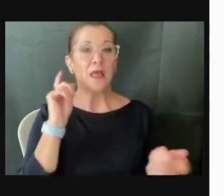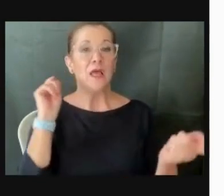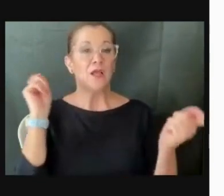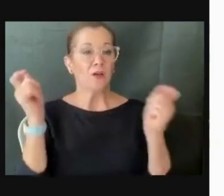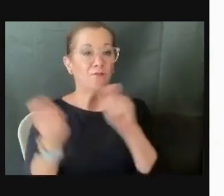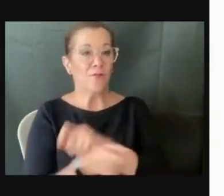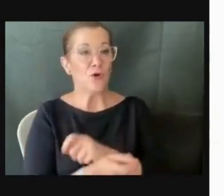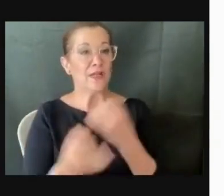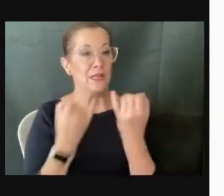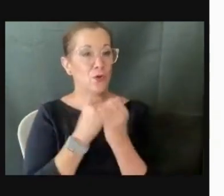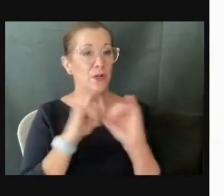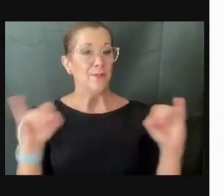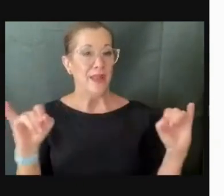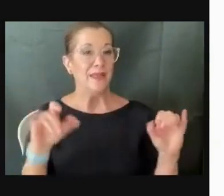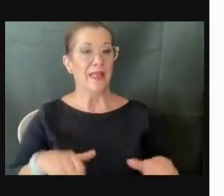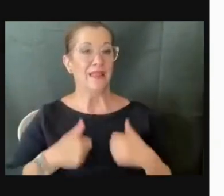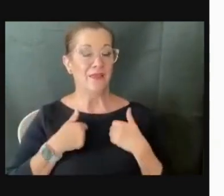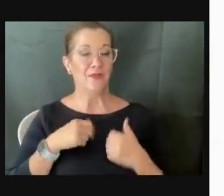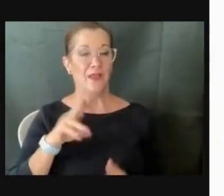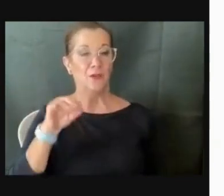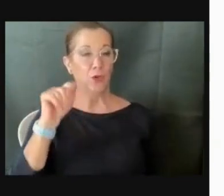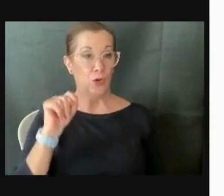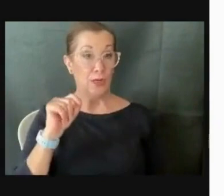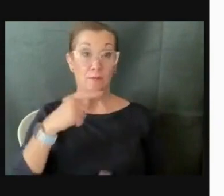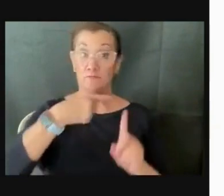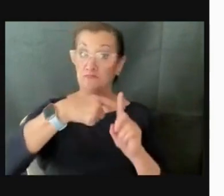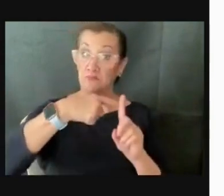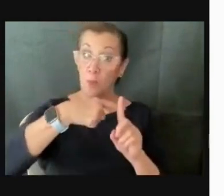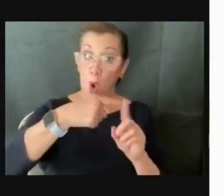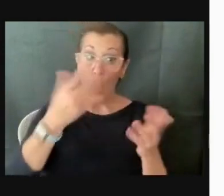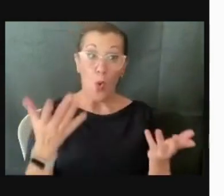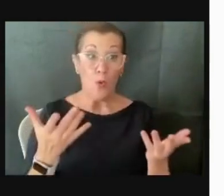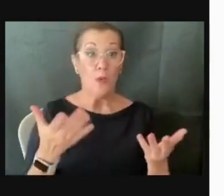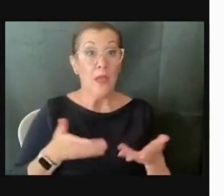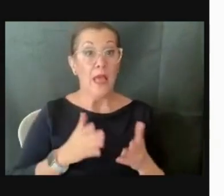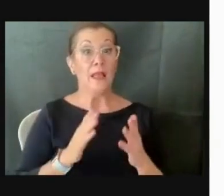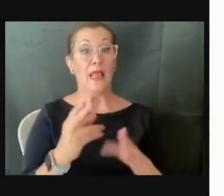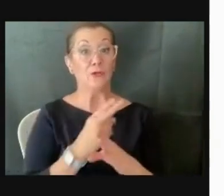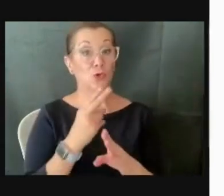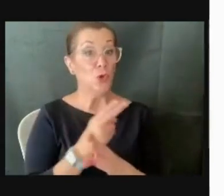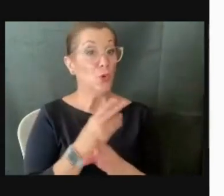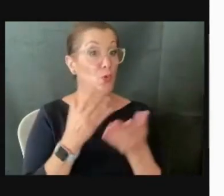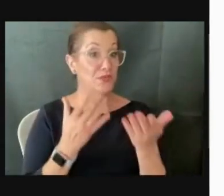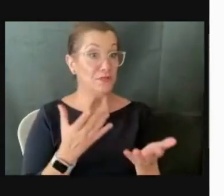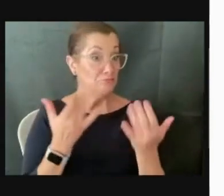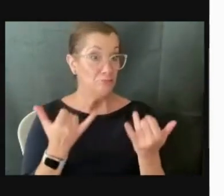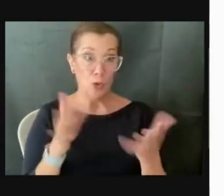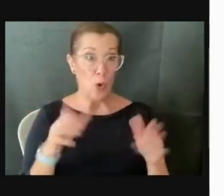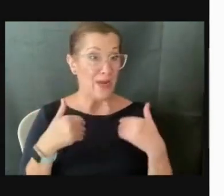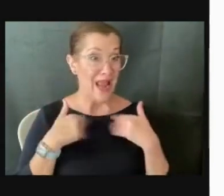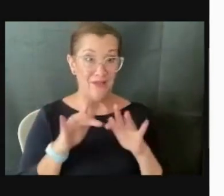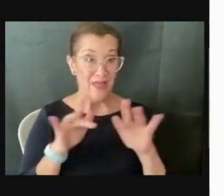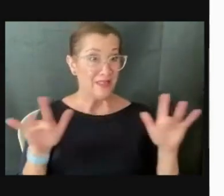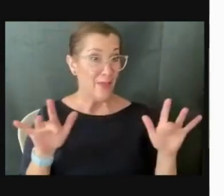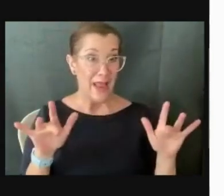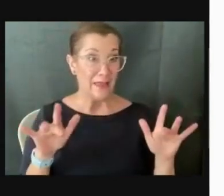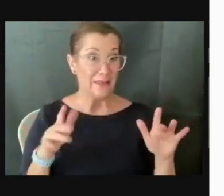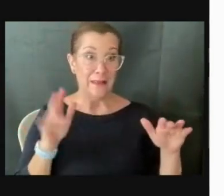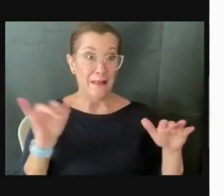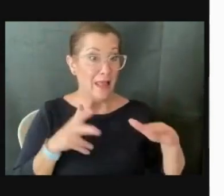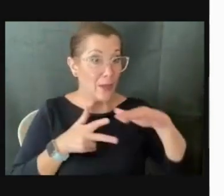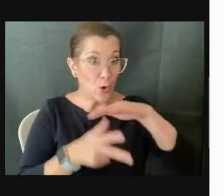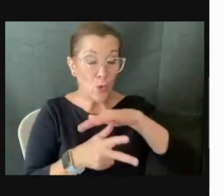independent living unit. So the pro is that it allows you to utilize existing space like a garage or